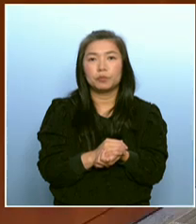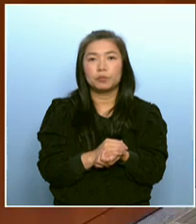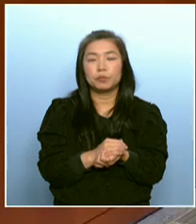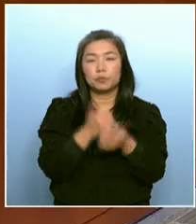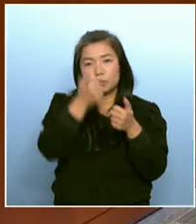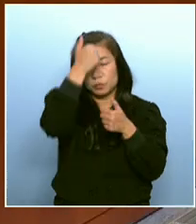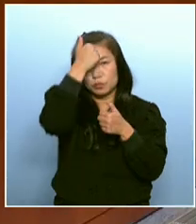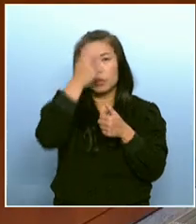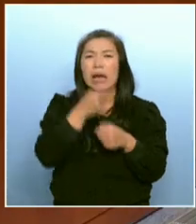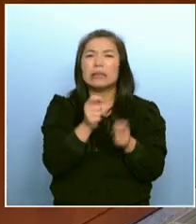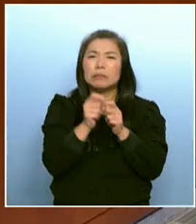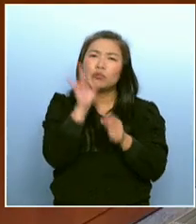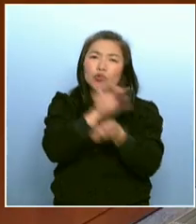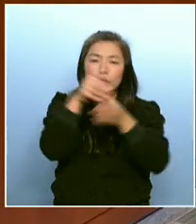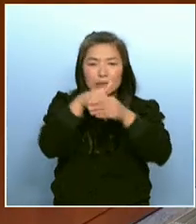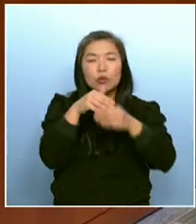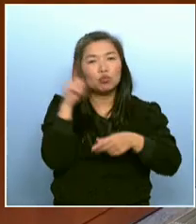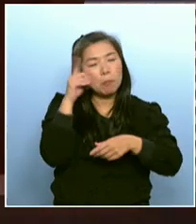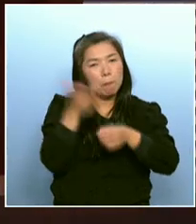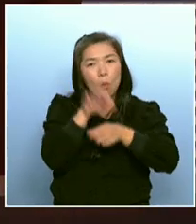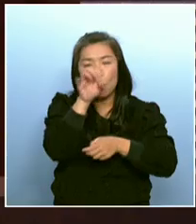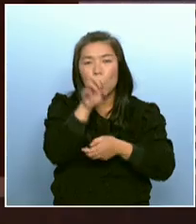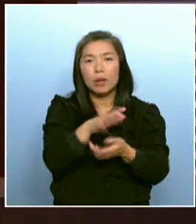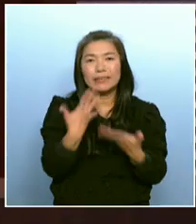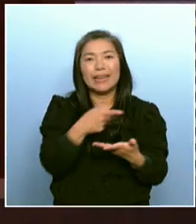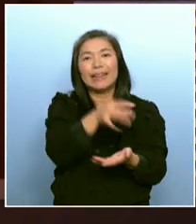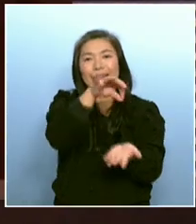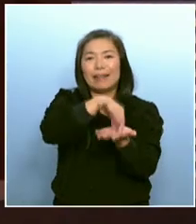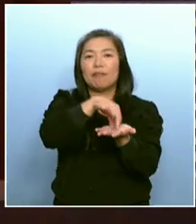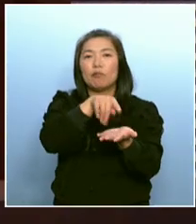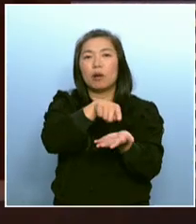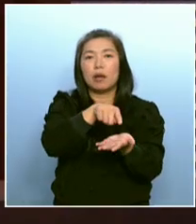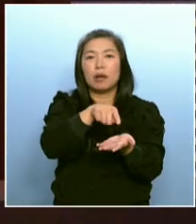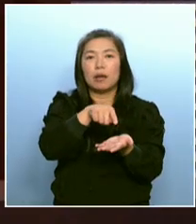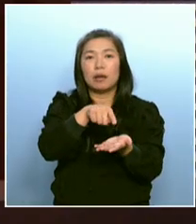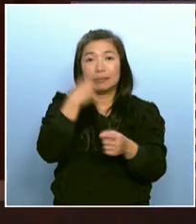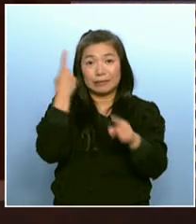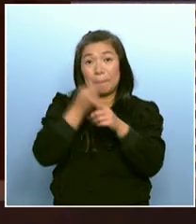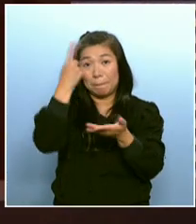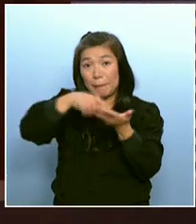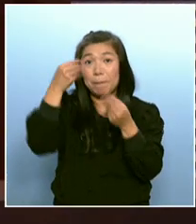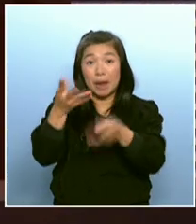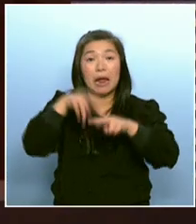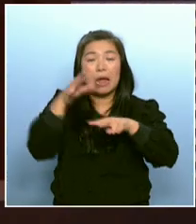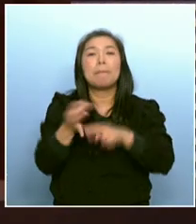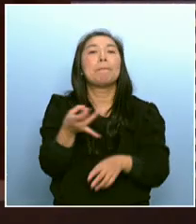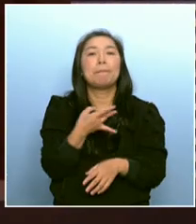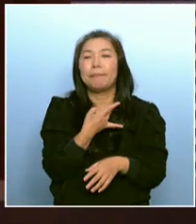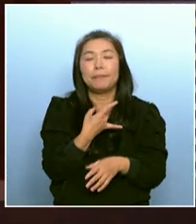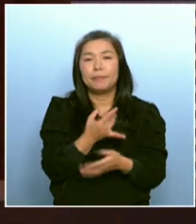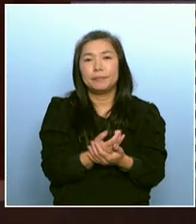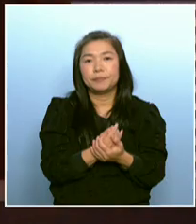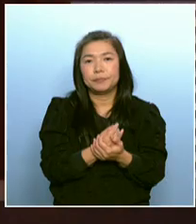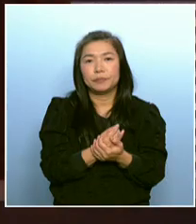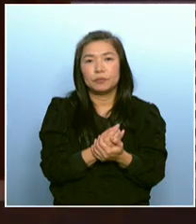in Kwun Tong in the meantime. Let me supplement. Why are we asking for funding approval so early? This is because the site has not been